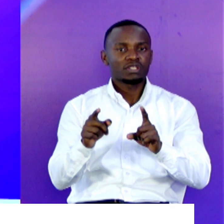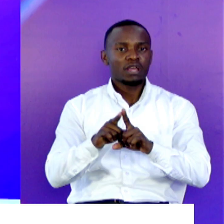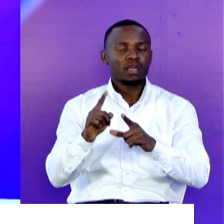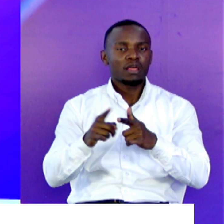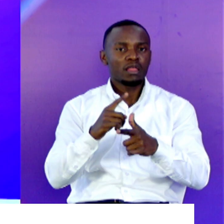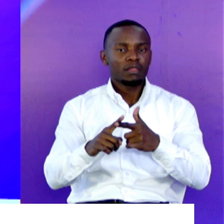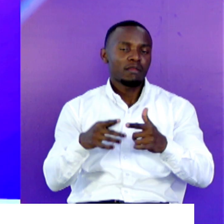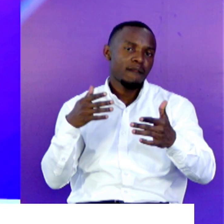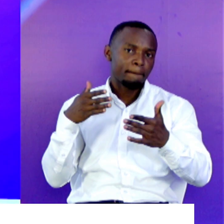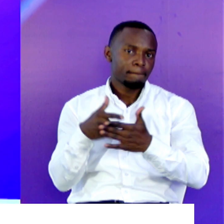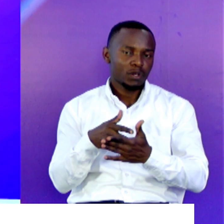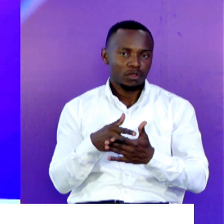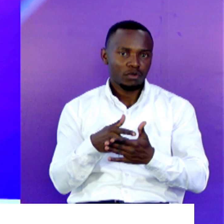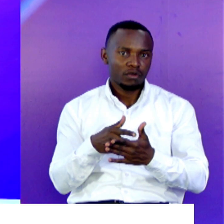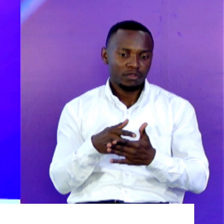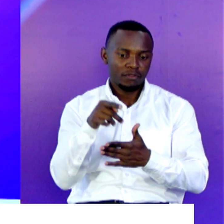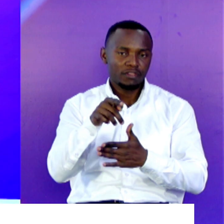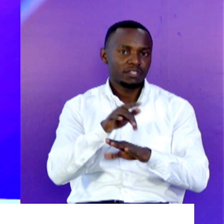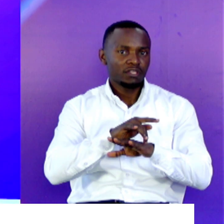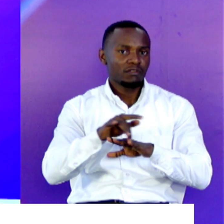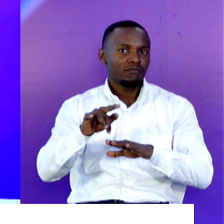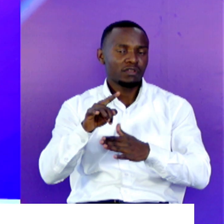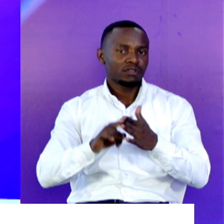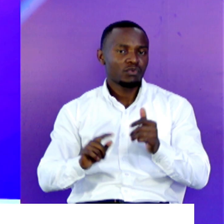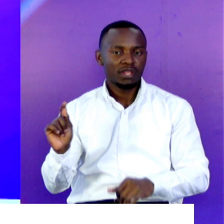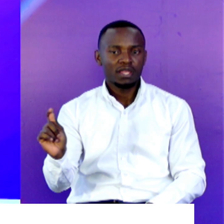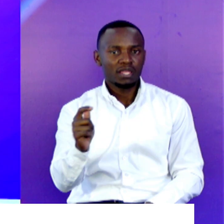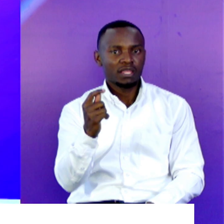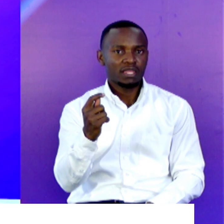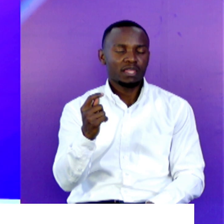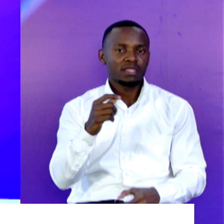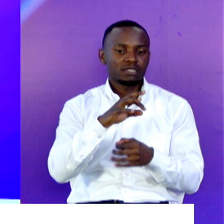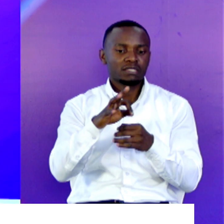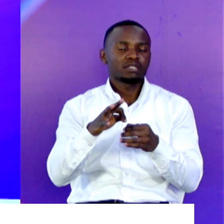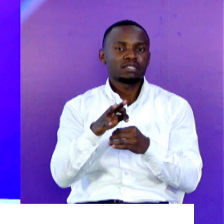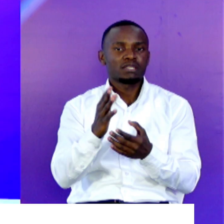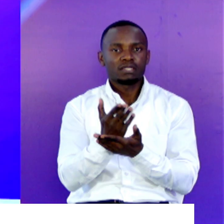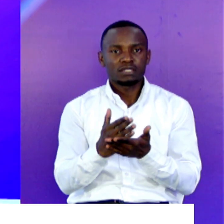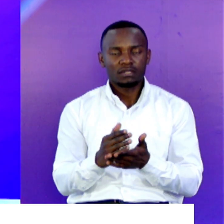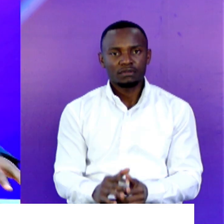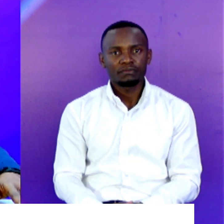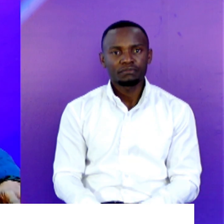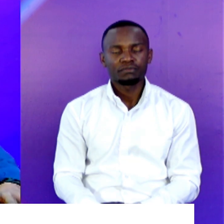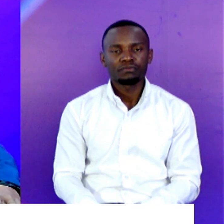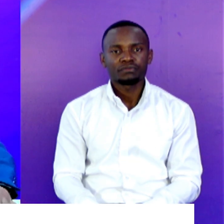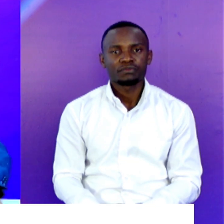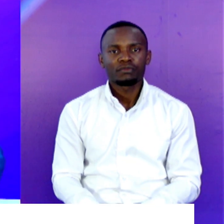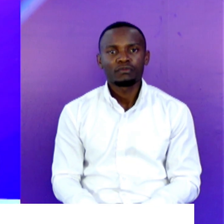subsequent ban, which has affected the Kenya's tea sector.